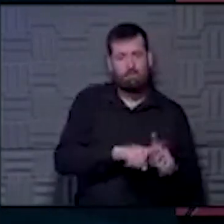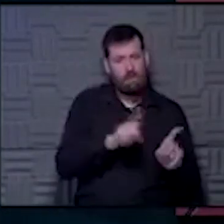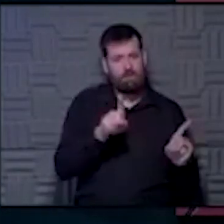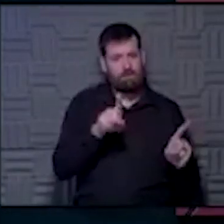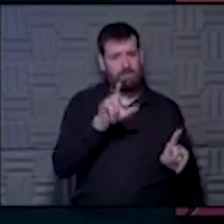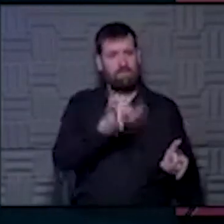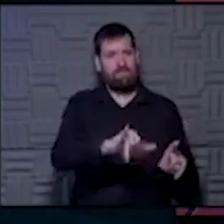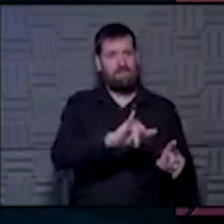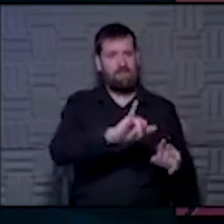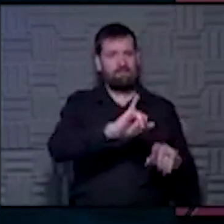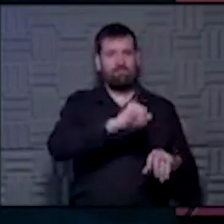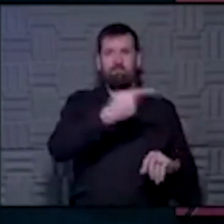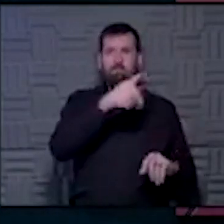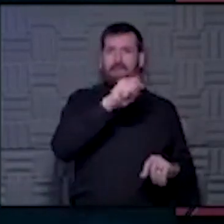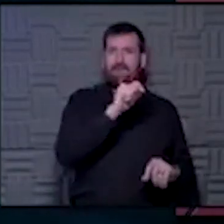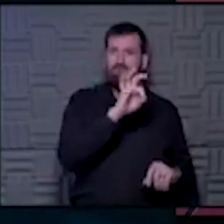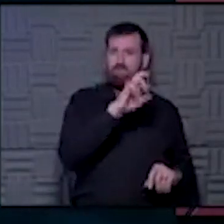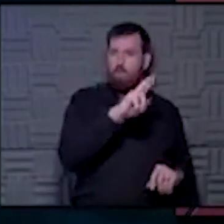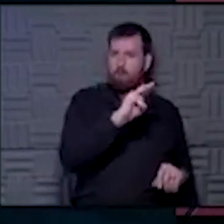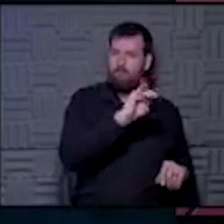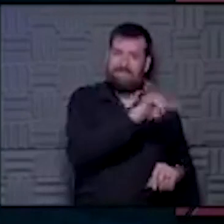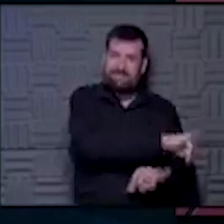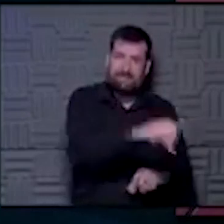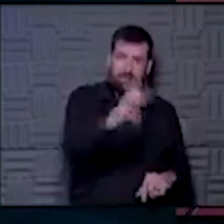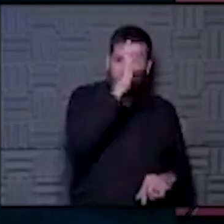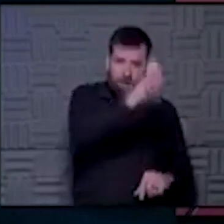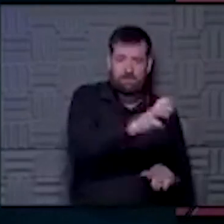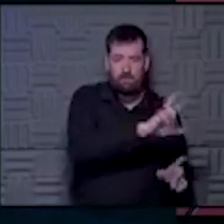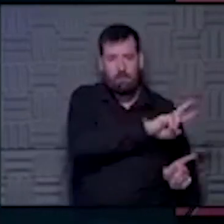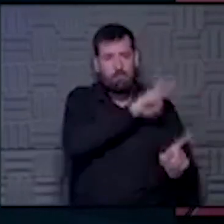this platform, the same concept, in other ways.